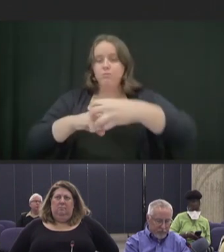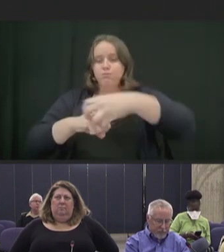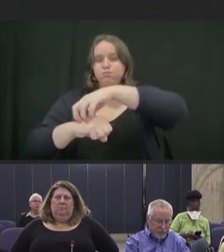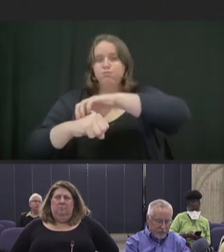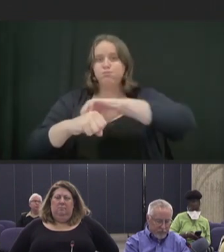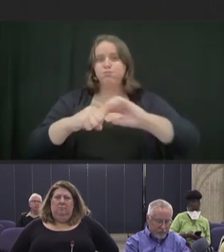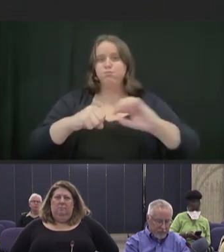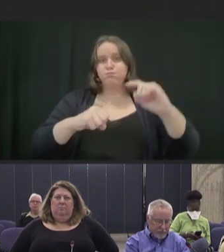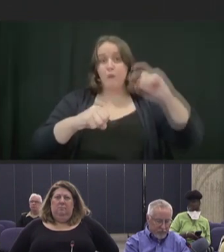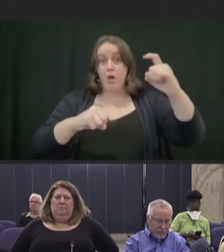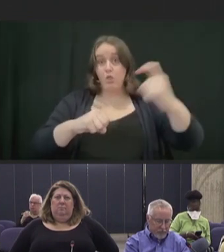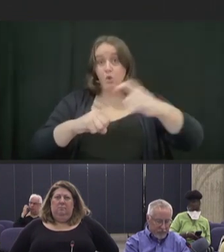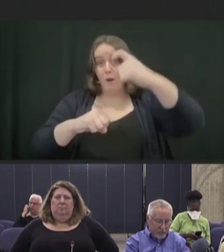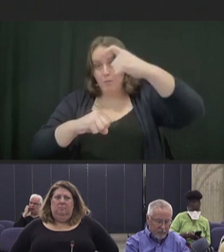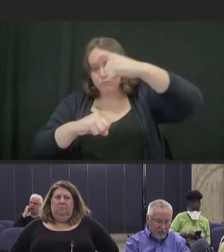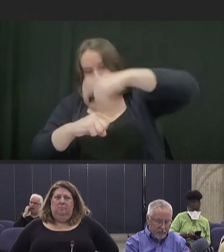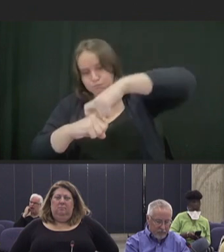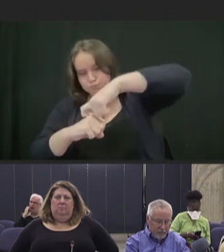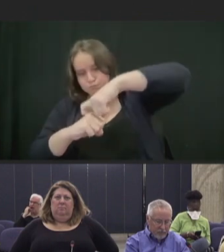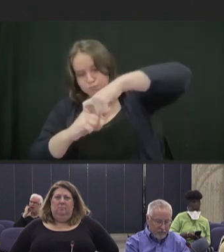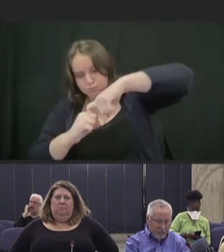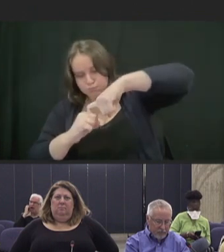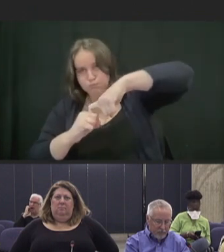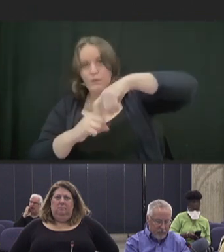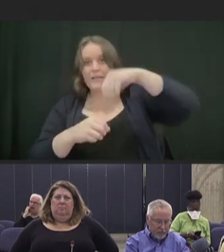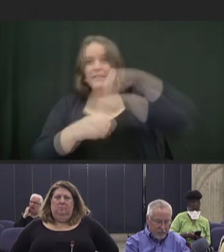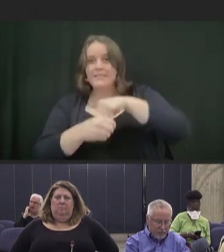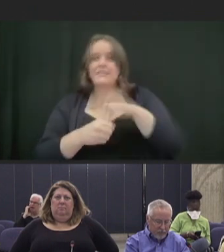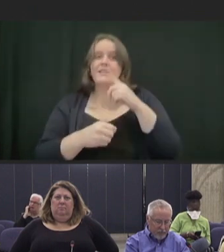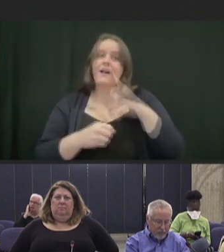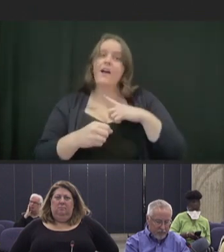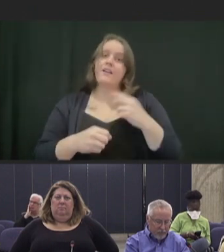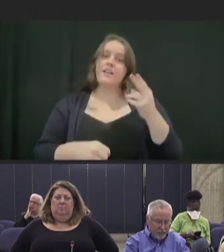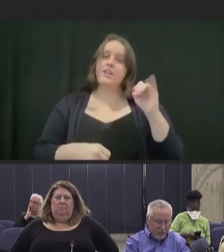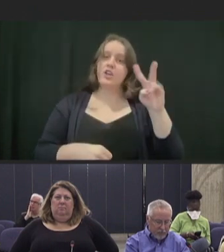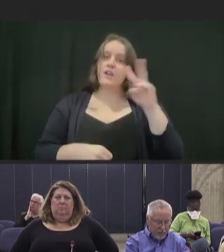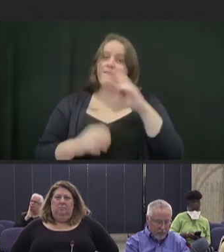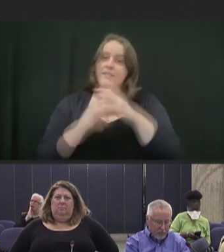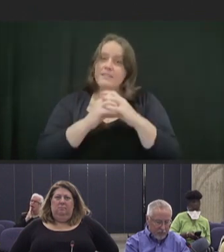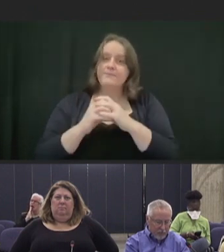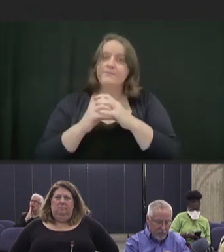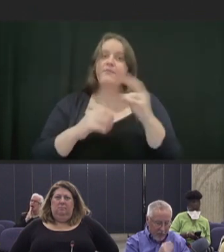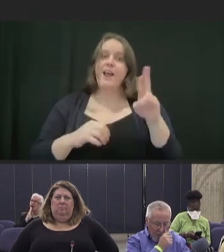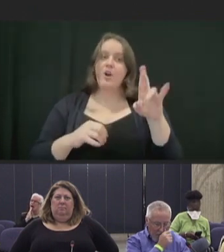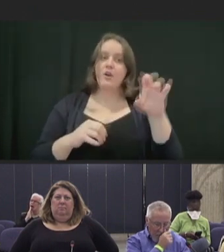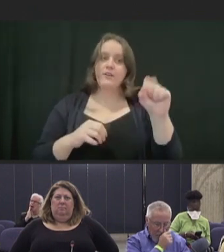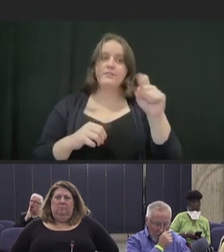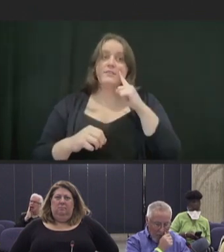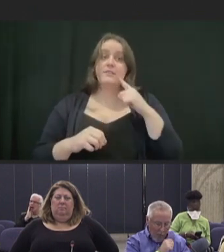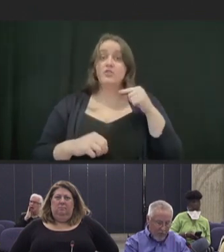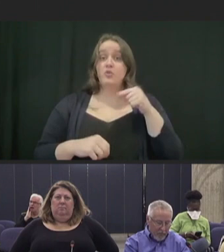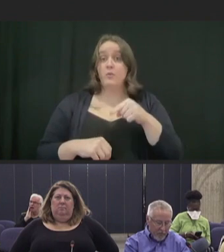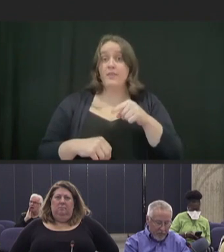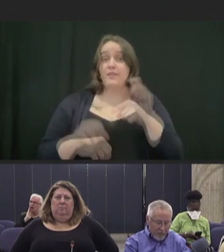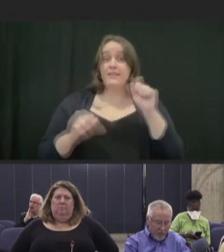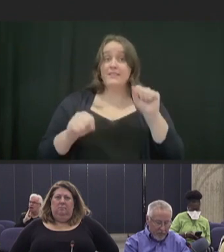underneath. And so this antibody can neutralize about 63% of global HIV